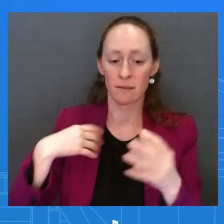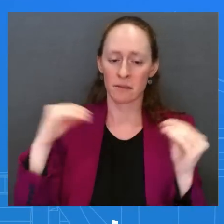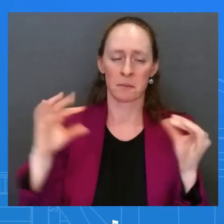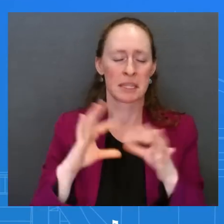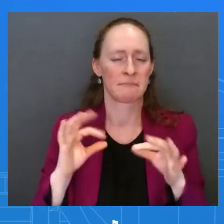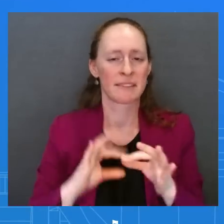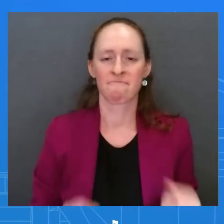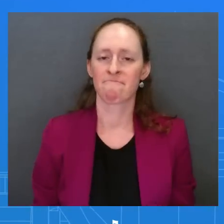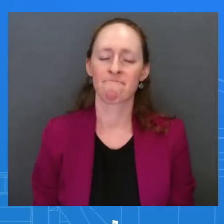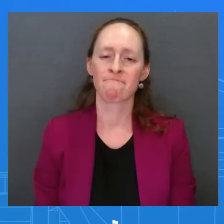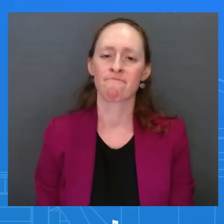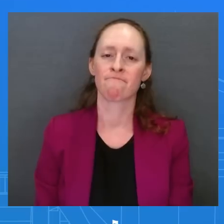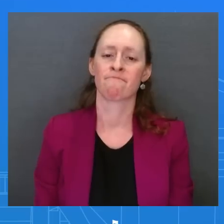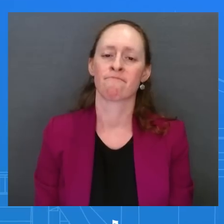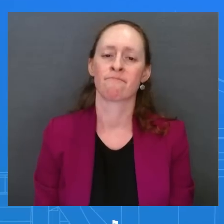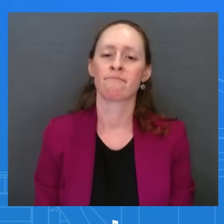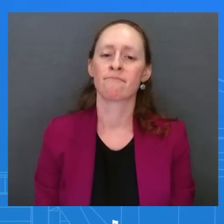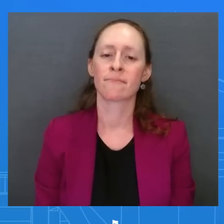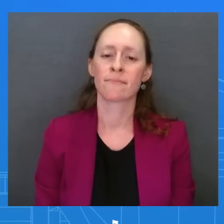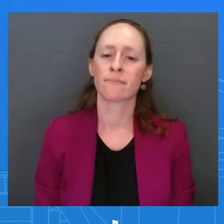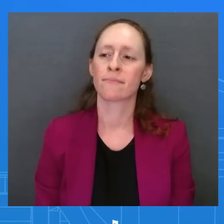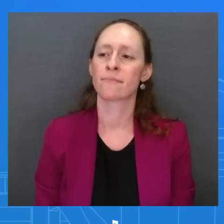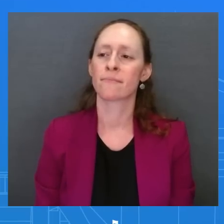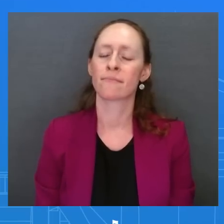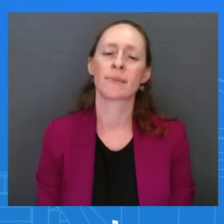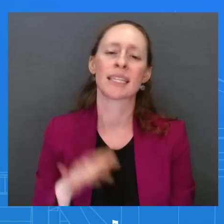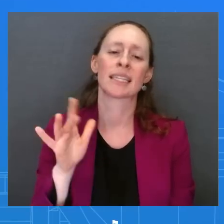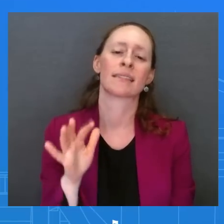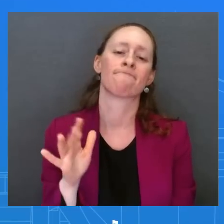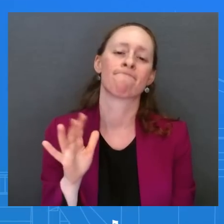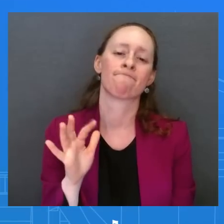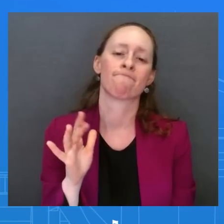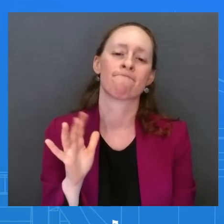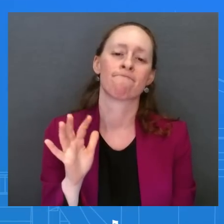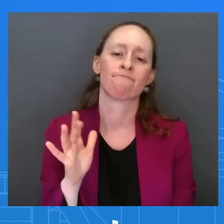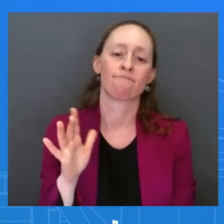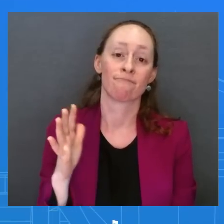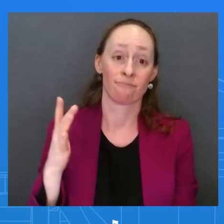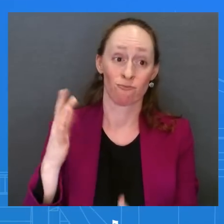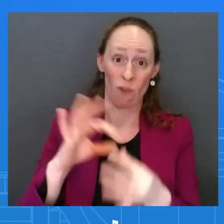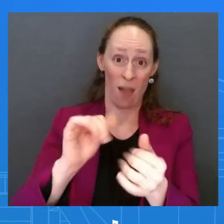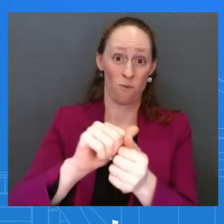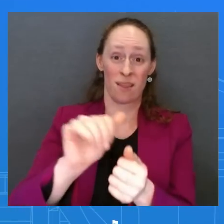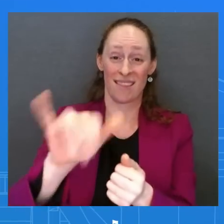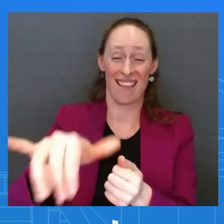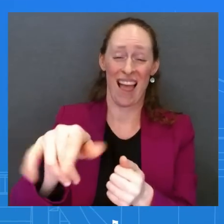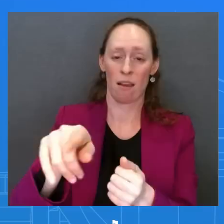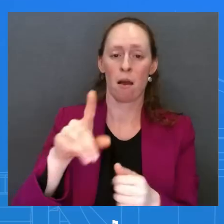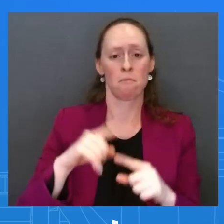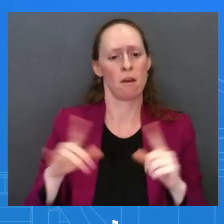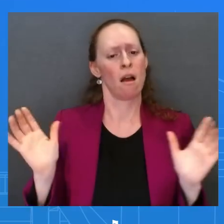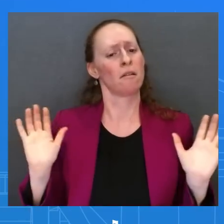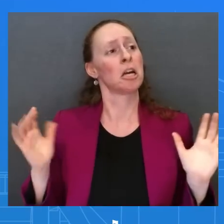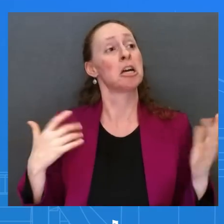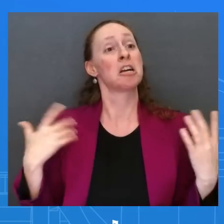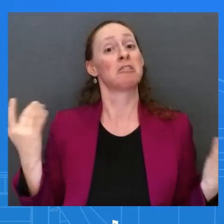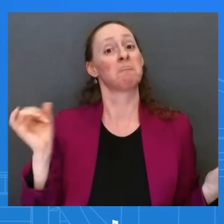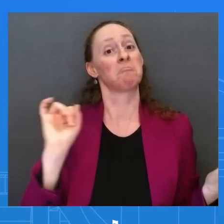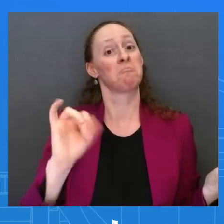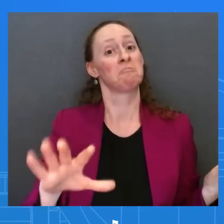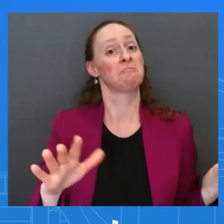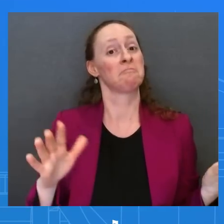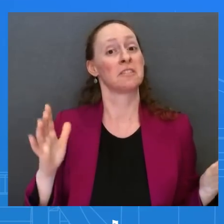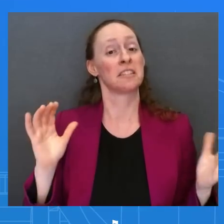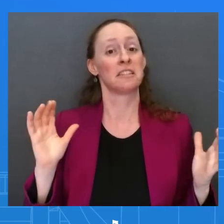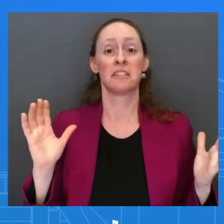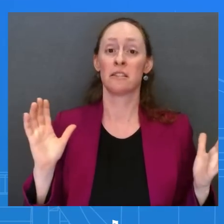to anything that is related to that piece. But I will say more broadly, look, we've been very clear. I just laid out. We talked about Bidenomics. I was just asked